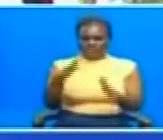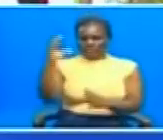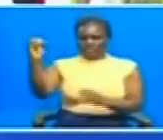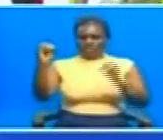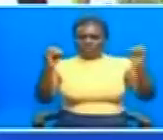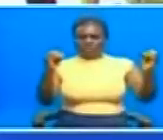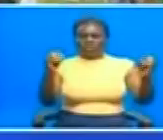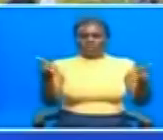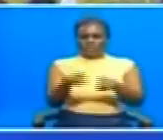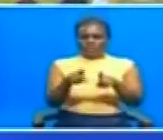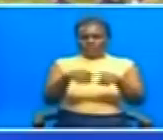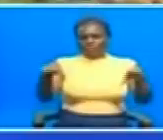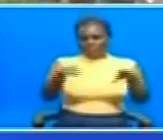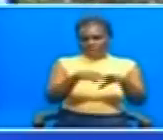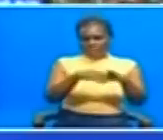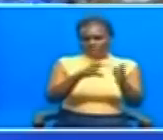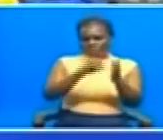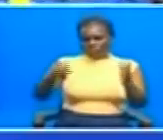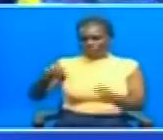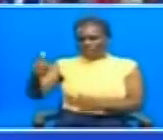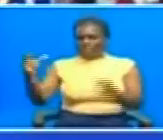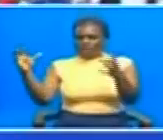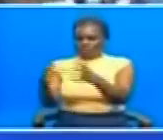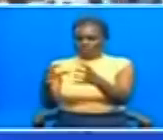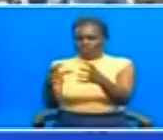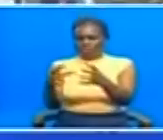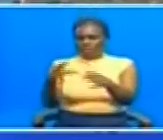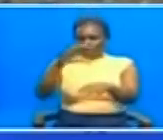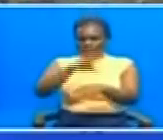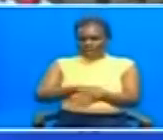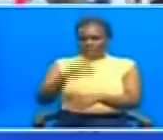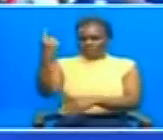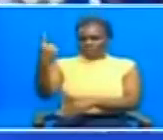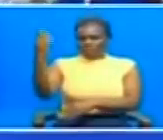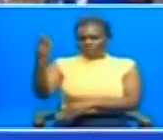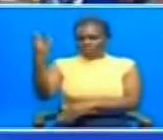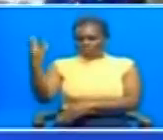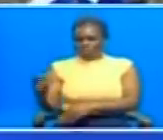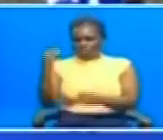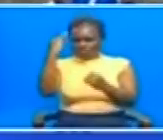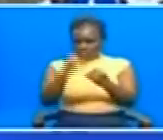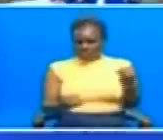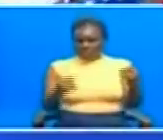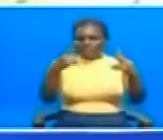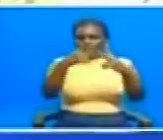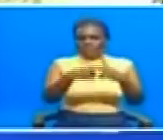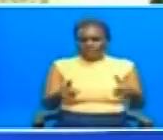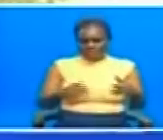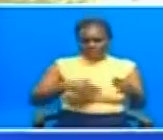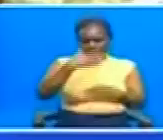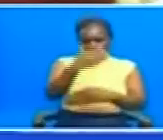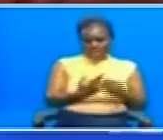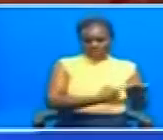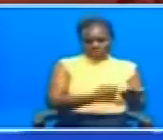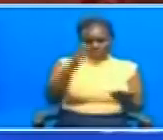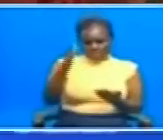draw, while Embakasi United edged out St. Anne's Eaglets to book a slot in the quarterfinals scheduled for the start of next weekend.